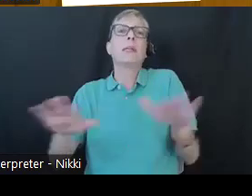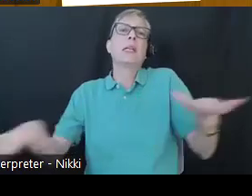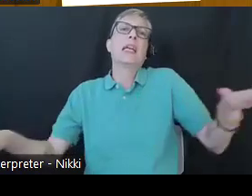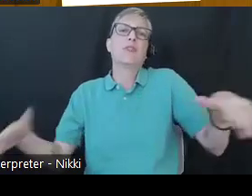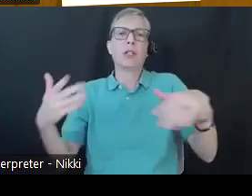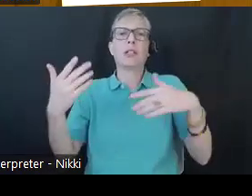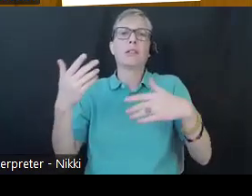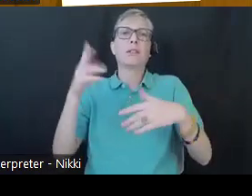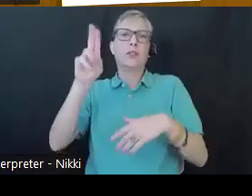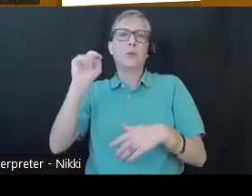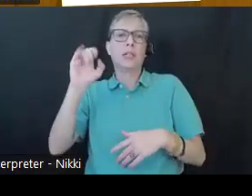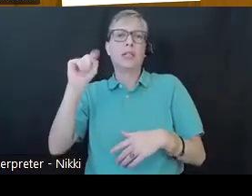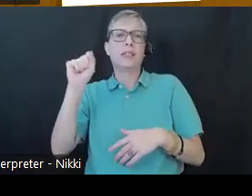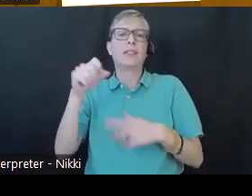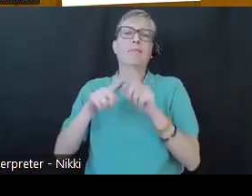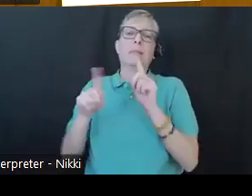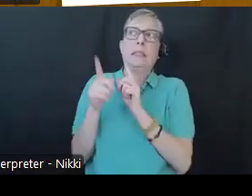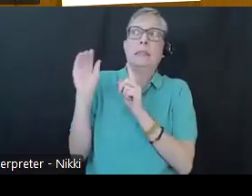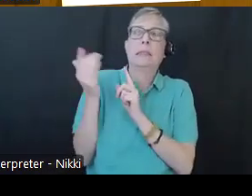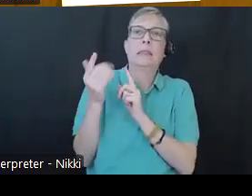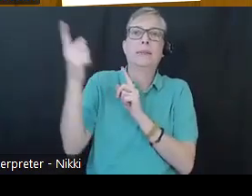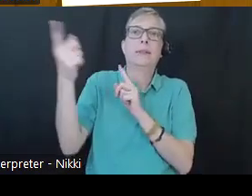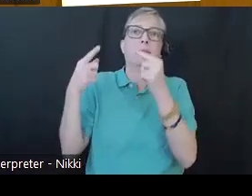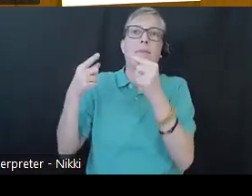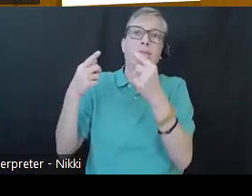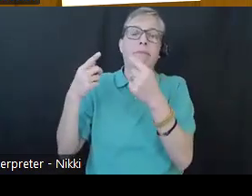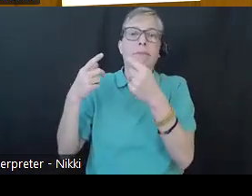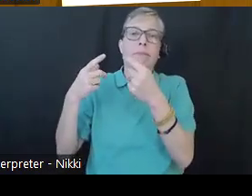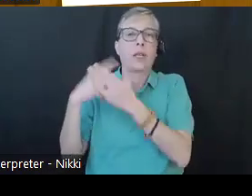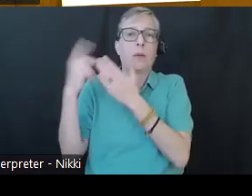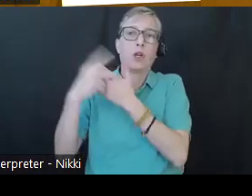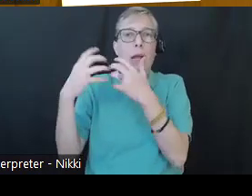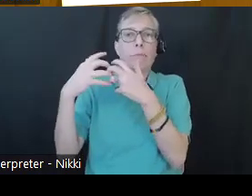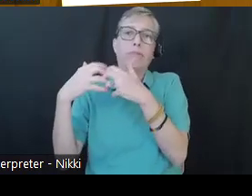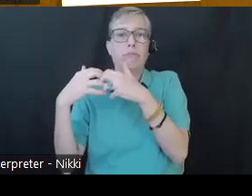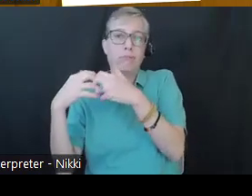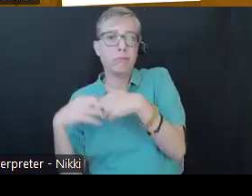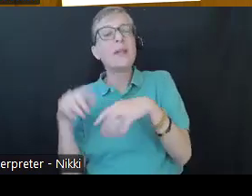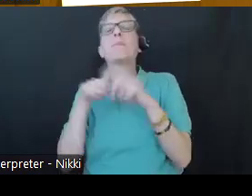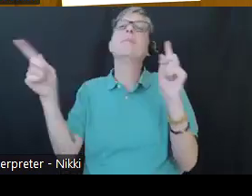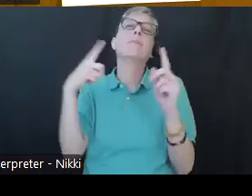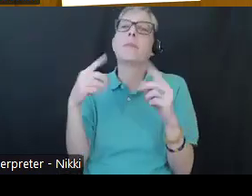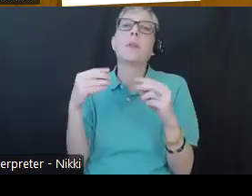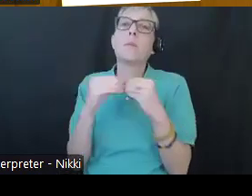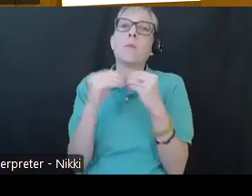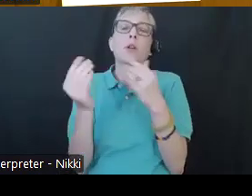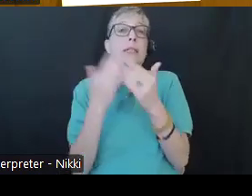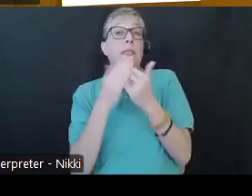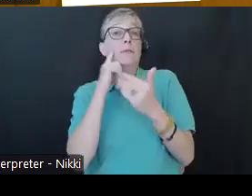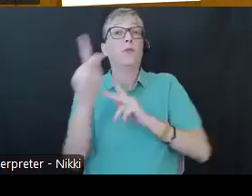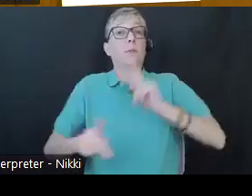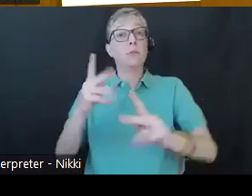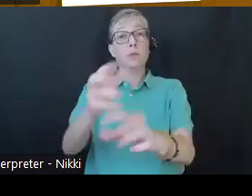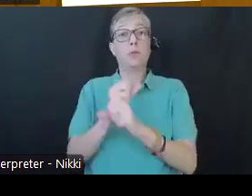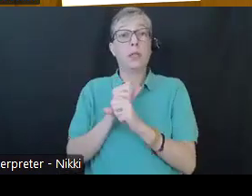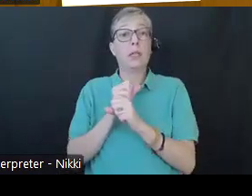ours isn't working until they get this new program updated. But it's a lot more practical. We've even gotten to the point of just using